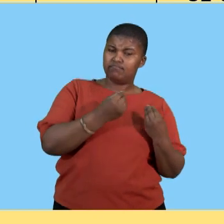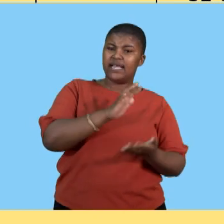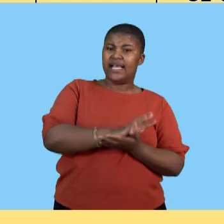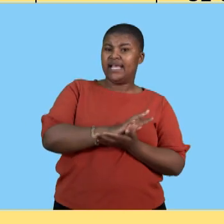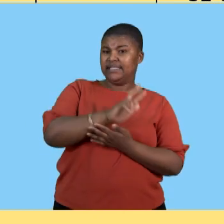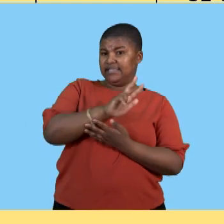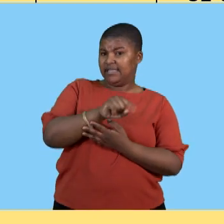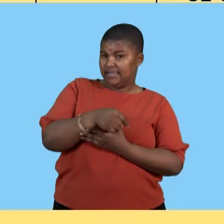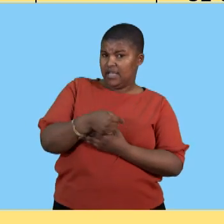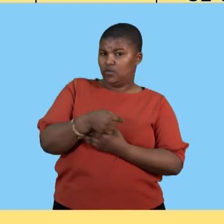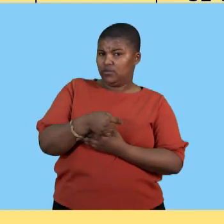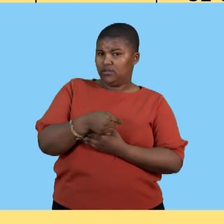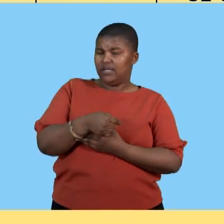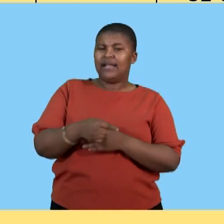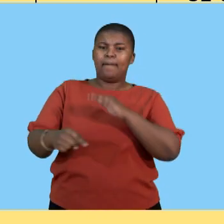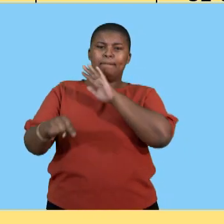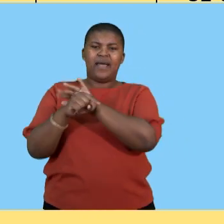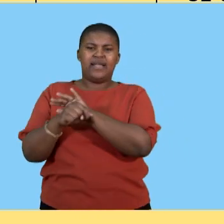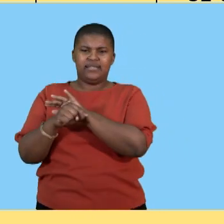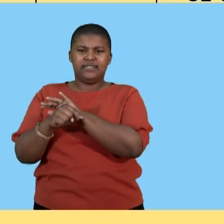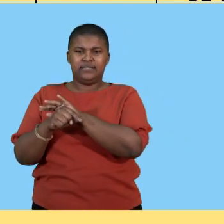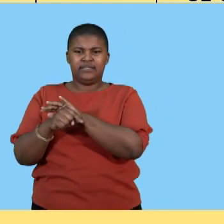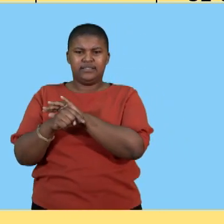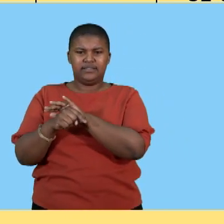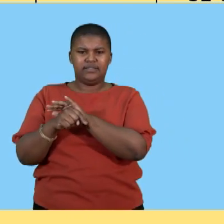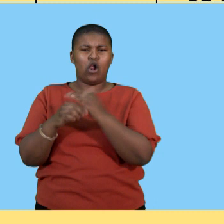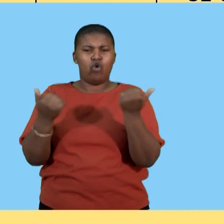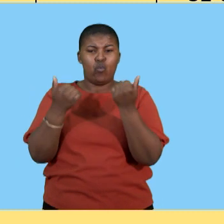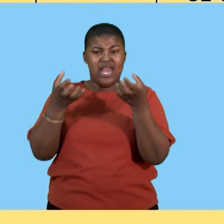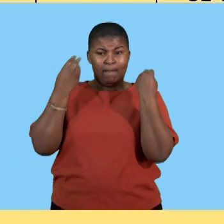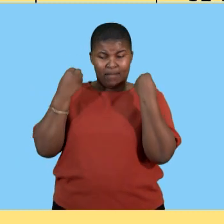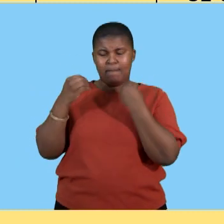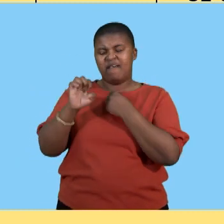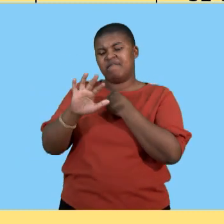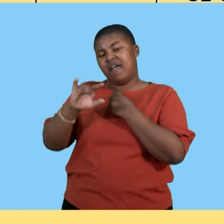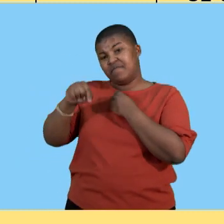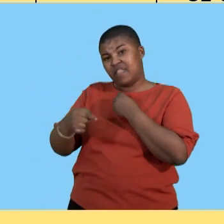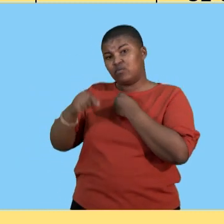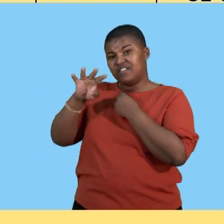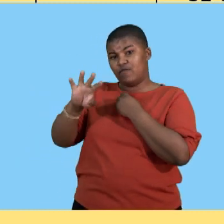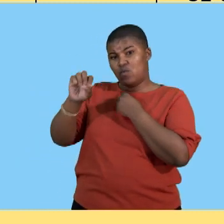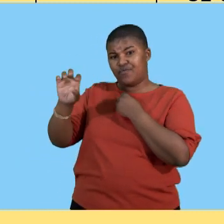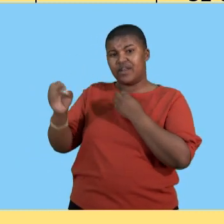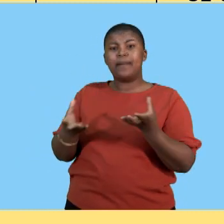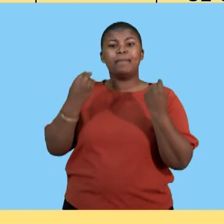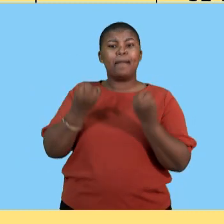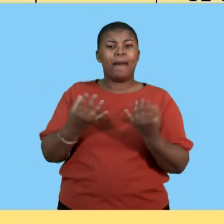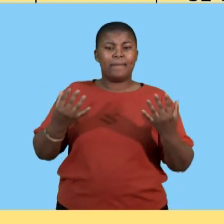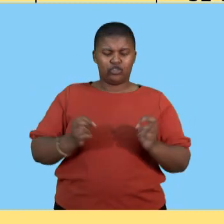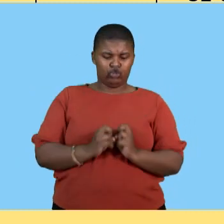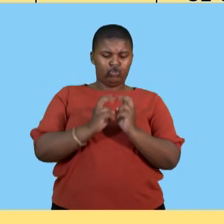is 18,000, minus what we have already received, will now give us